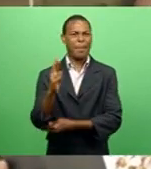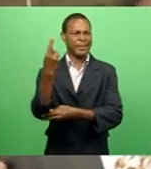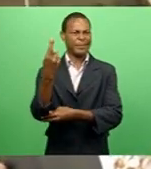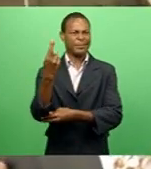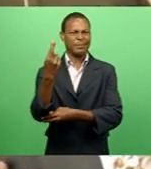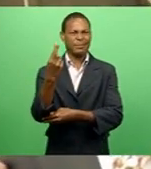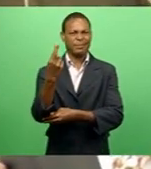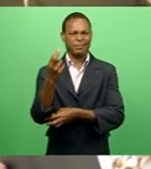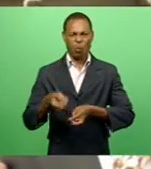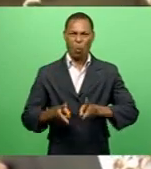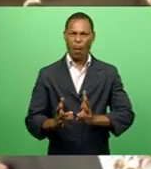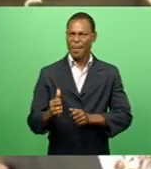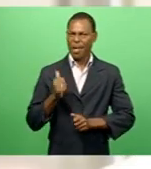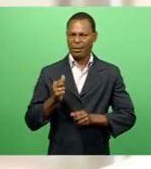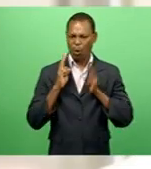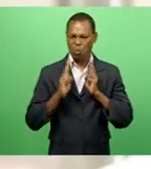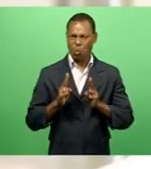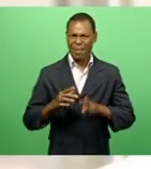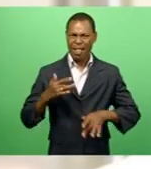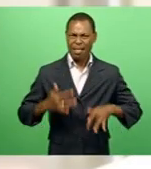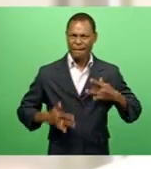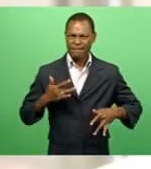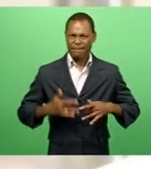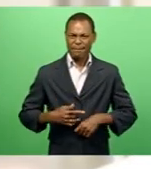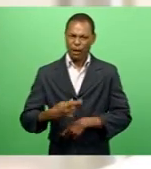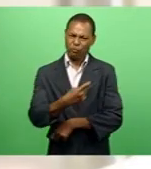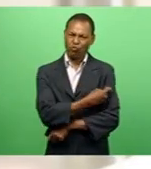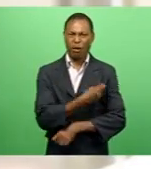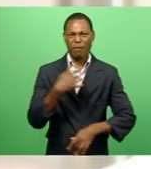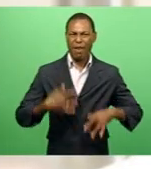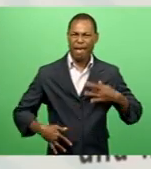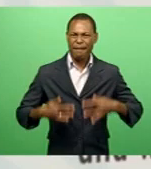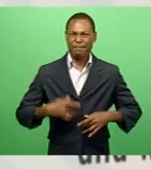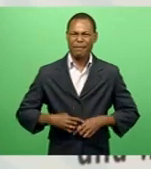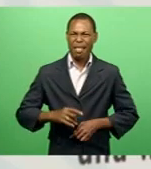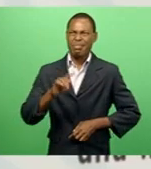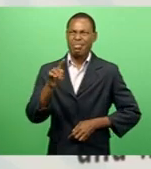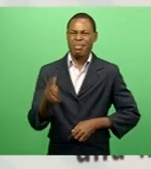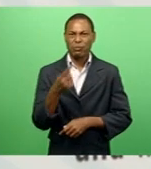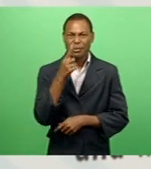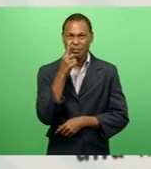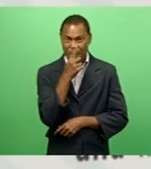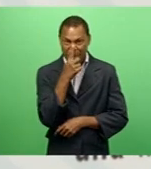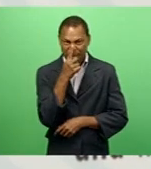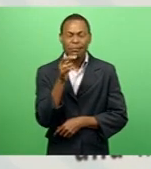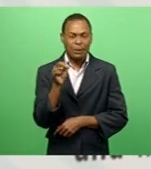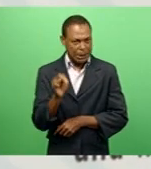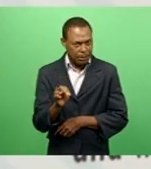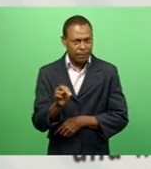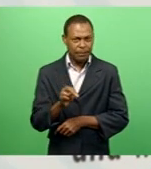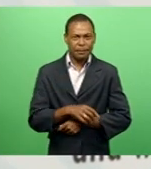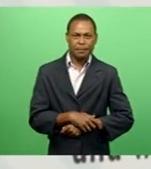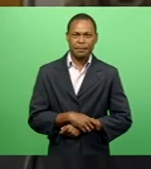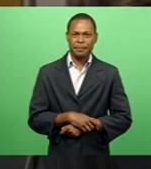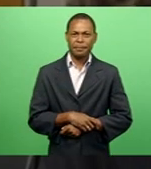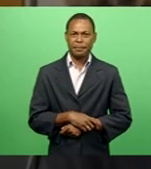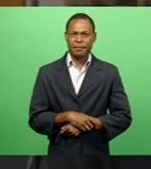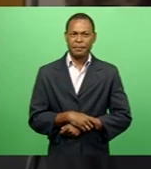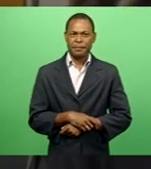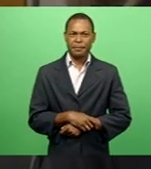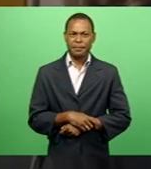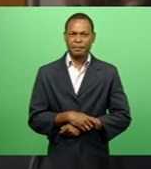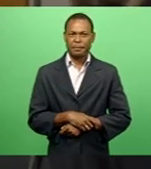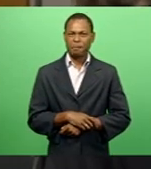back to normal life. They are the shot of life our economy, our industries and thousands of Fijian breadwinners need. It is